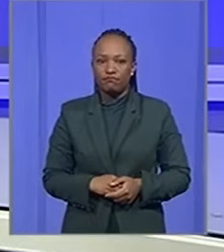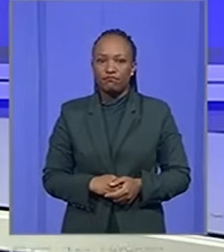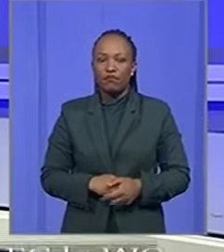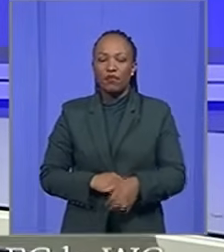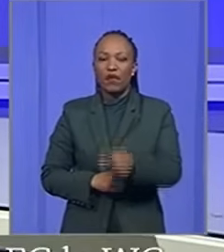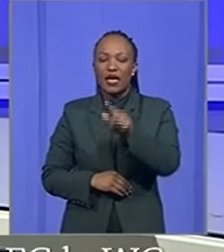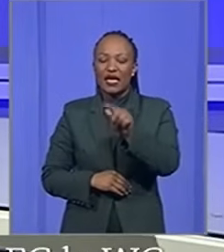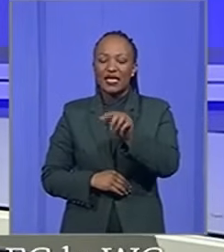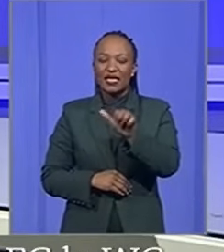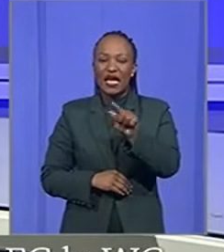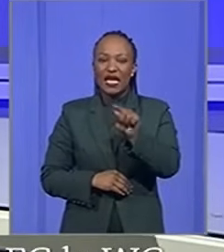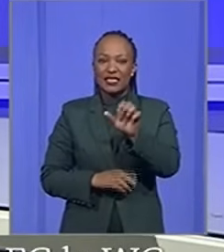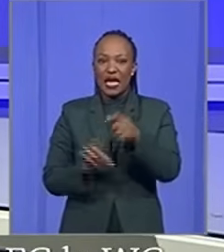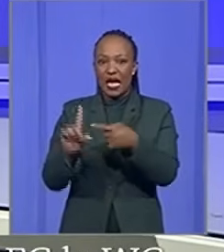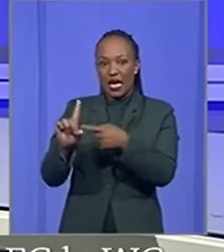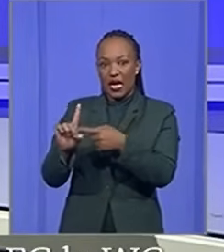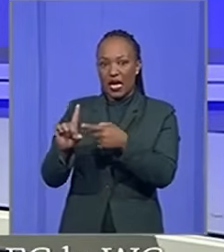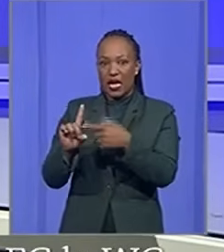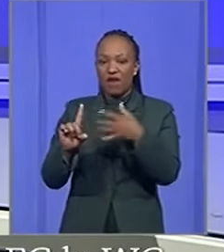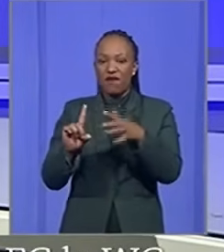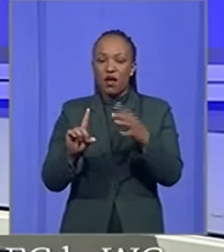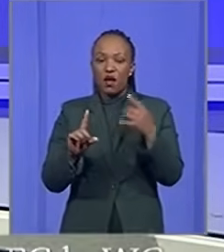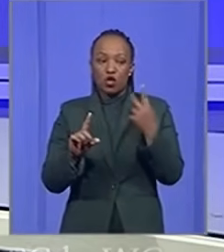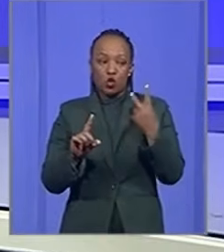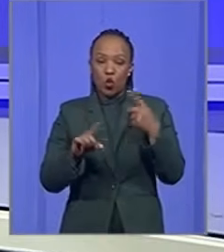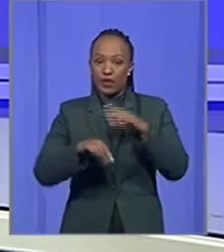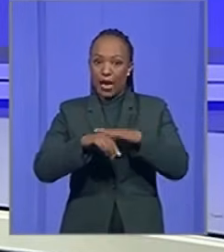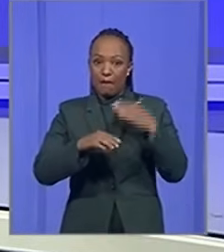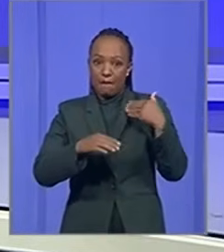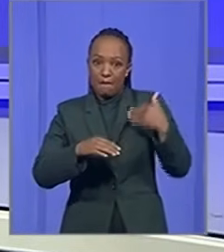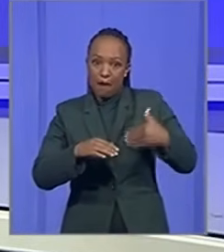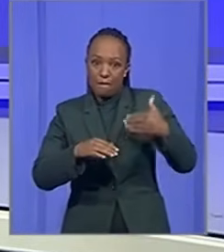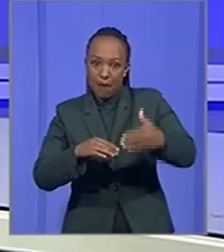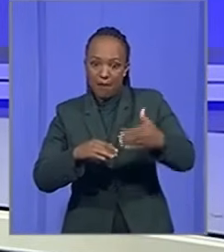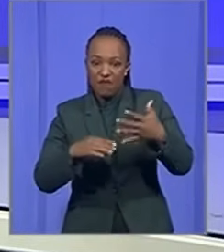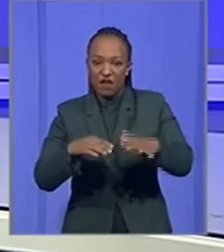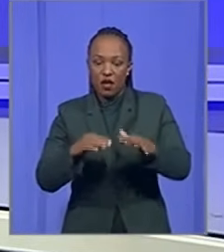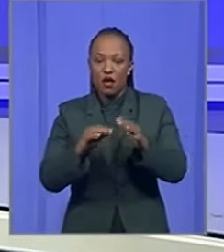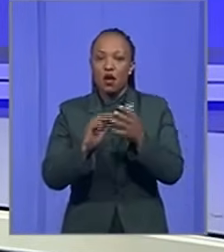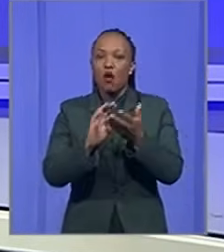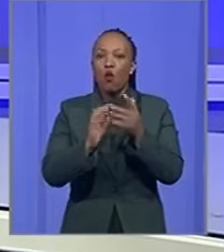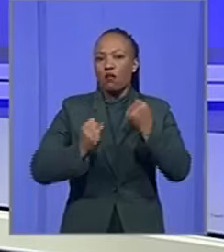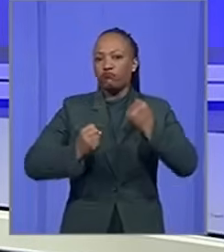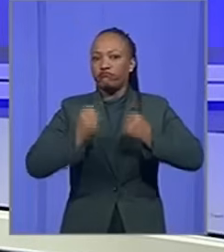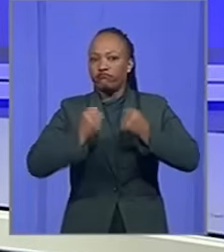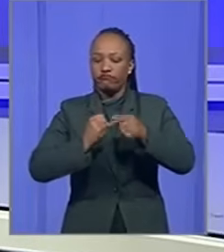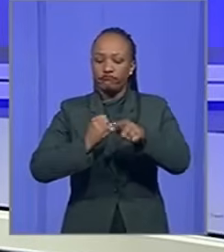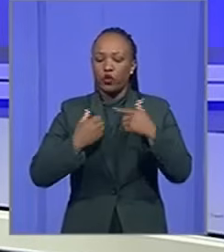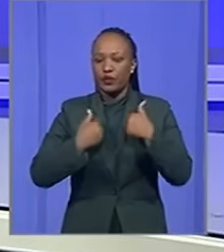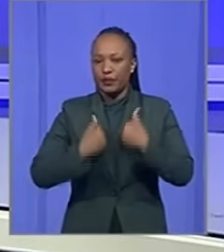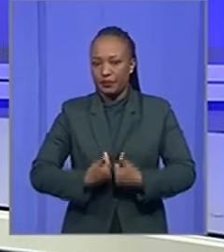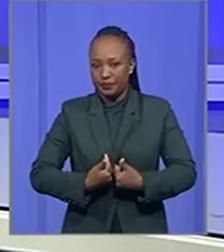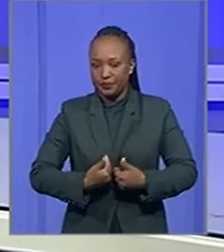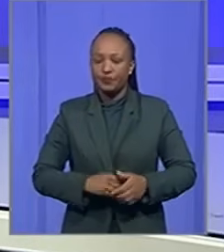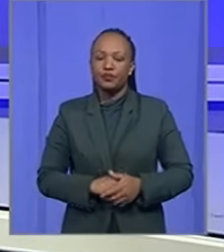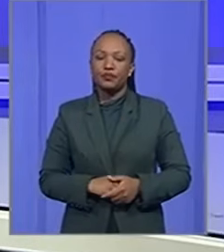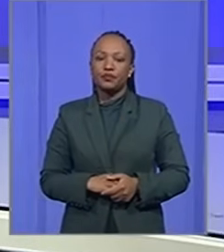Tete Dijana e leng mampudi wa Comrades ka makgetlo a mabedi ka tatellano o tla matha aprane ya Comrades ka Sontaha.